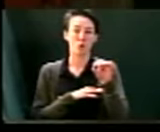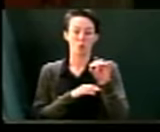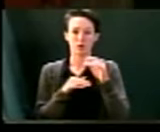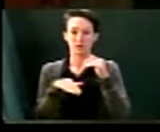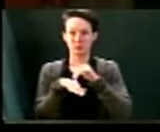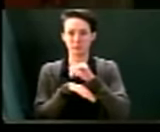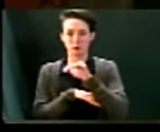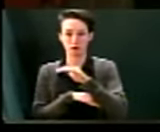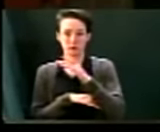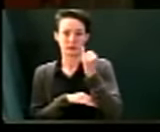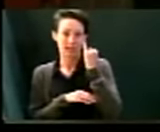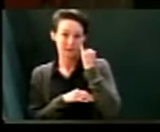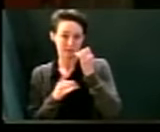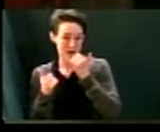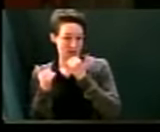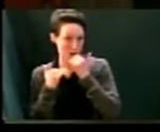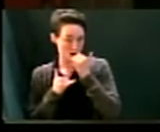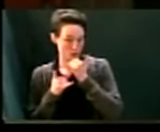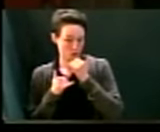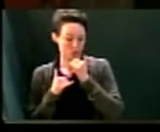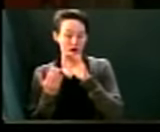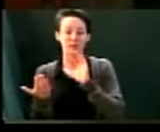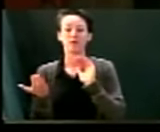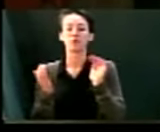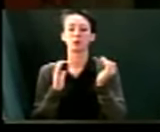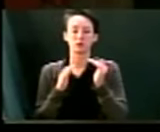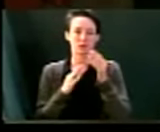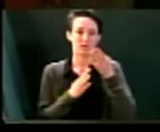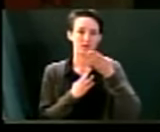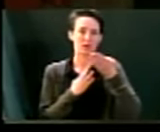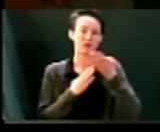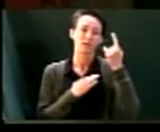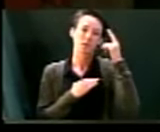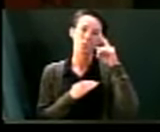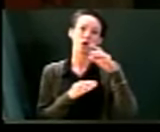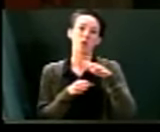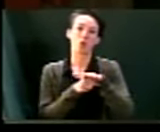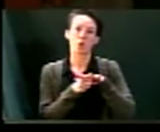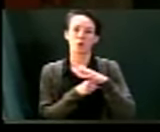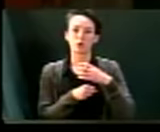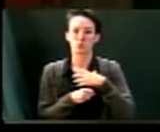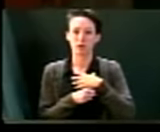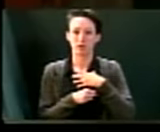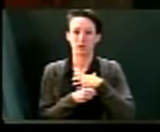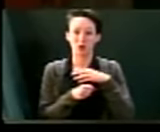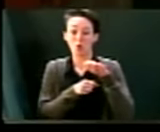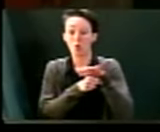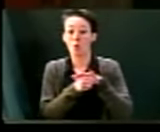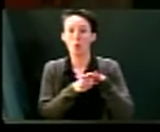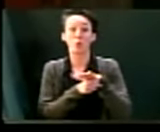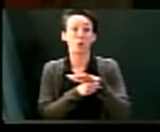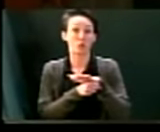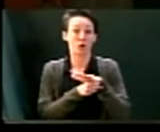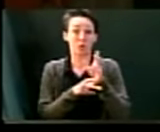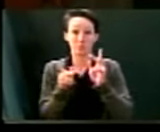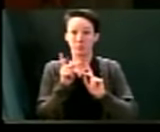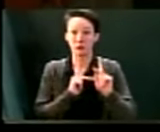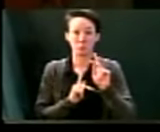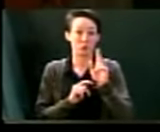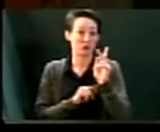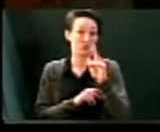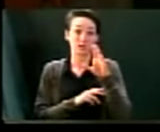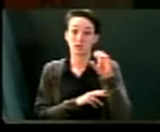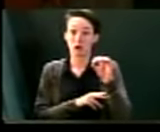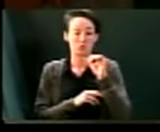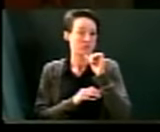hand, versus filing for a local grievance, because the local folks in Knox County did